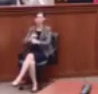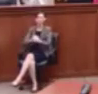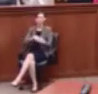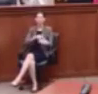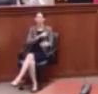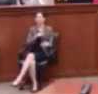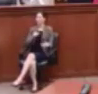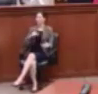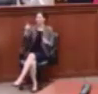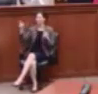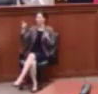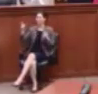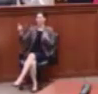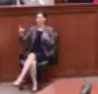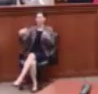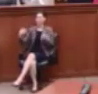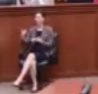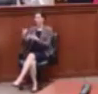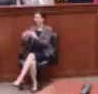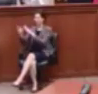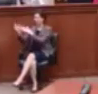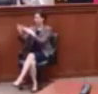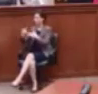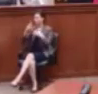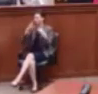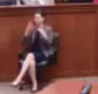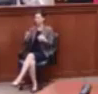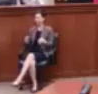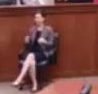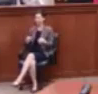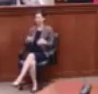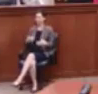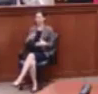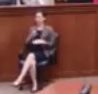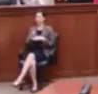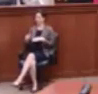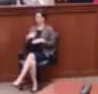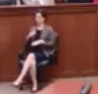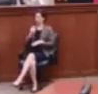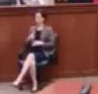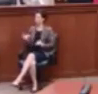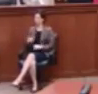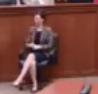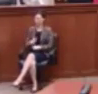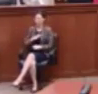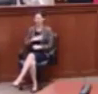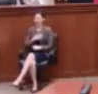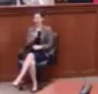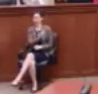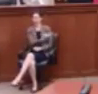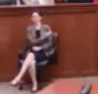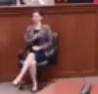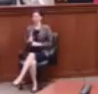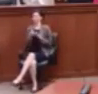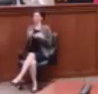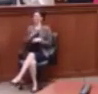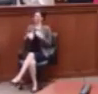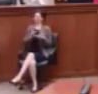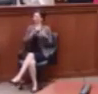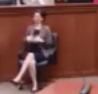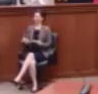the legislature, and given that both bodies have decided to drag me in front of them today, we thought, why not drag all three of us in front of them today?